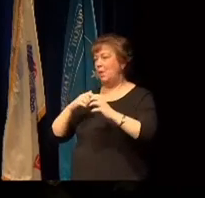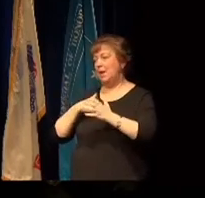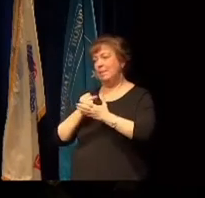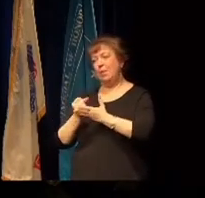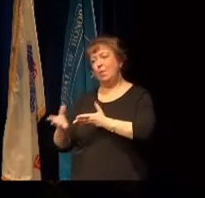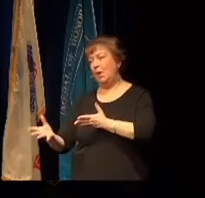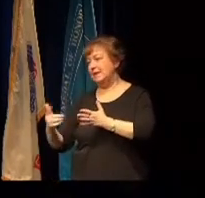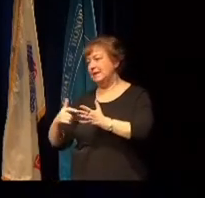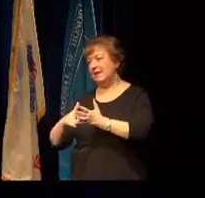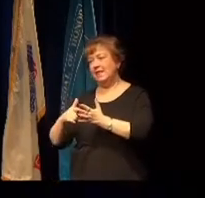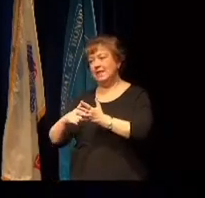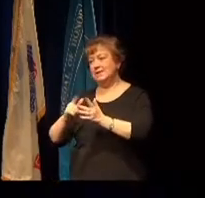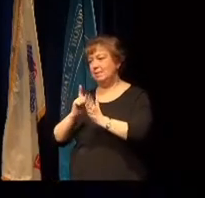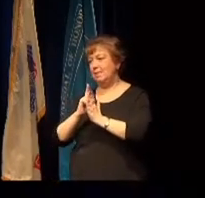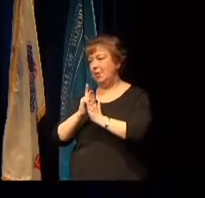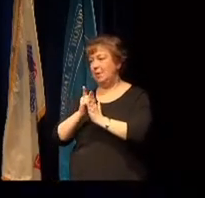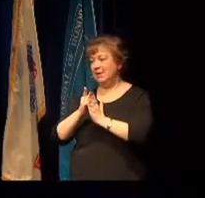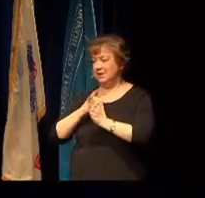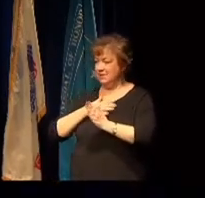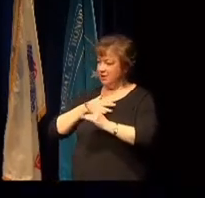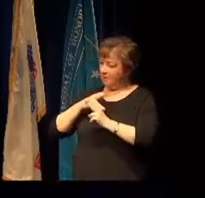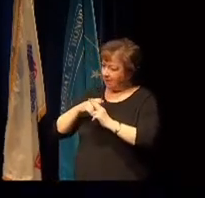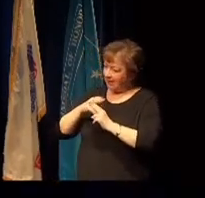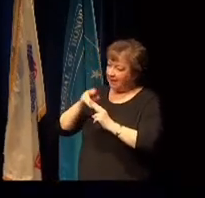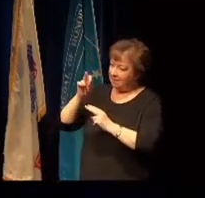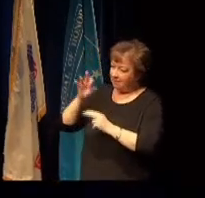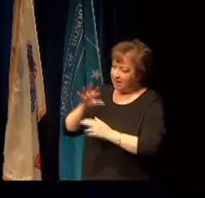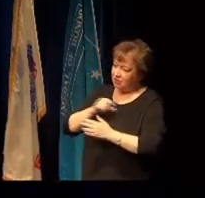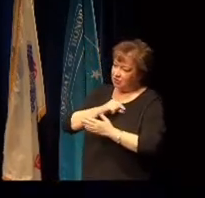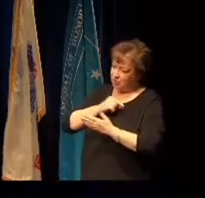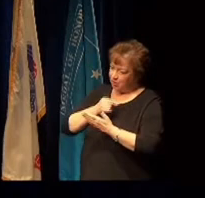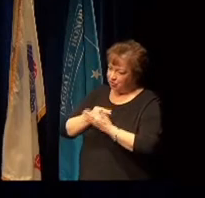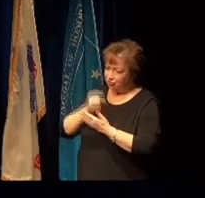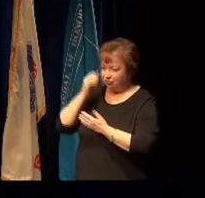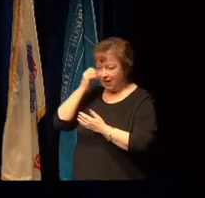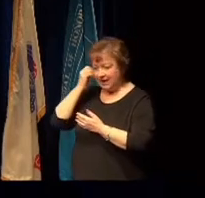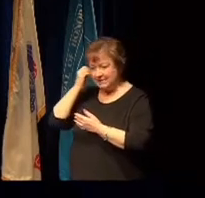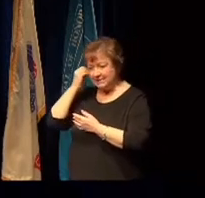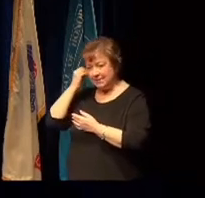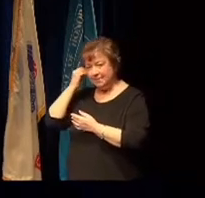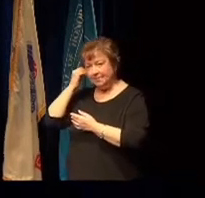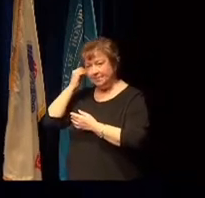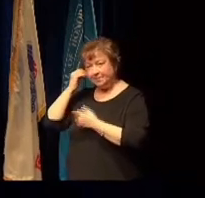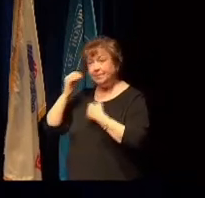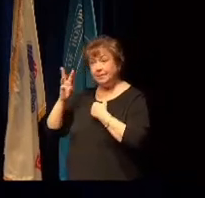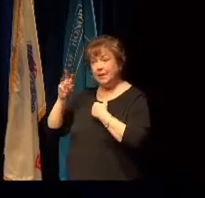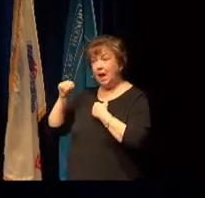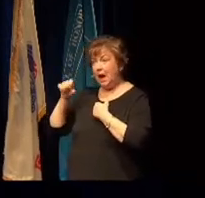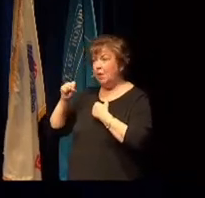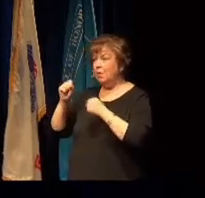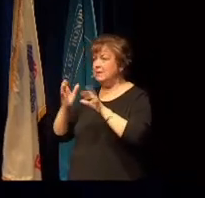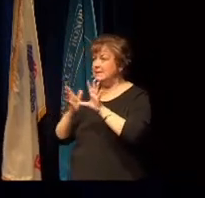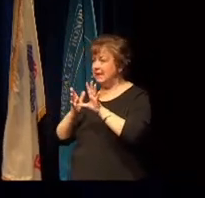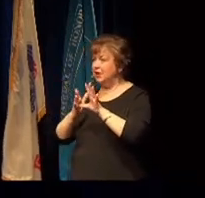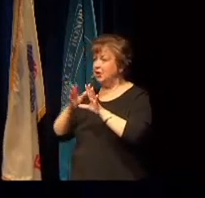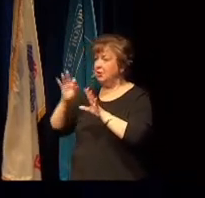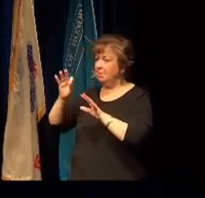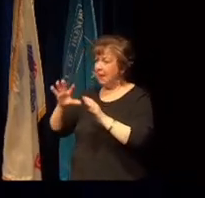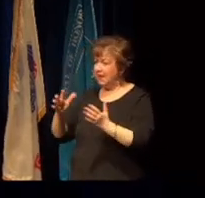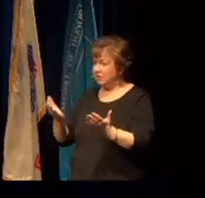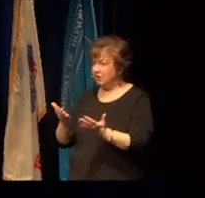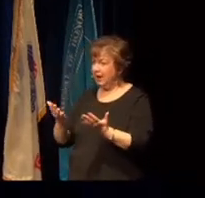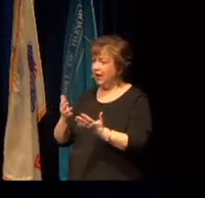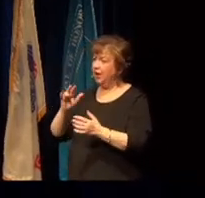you. My name is Pastor George Grace, and I pastored this church as the senior pastor for 33 and a